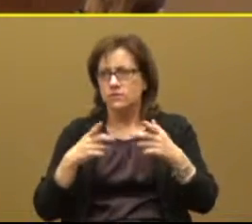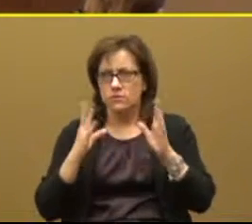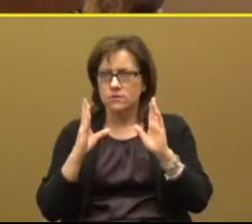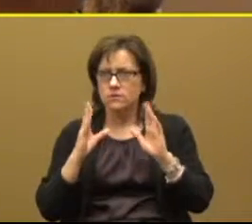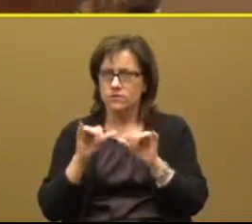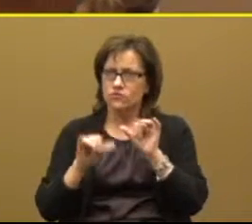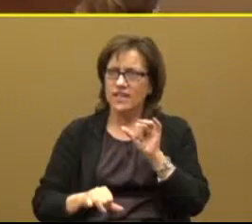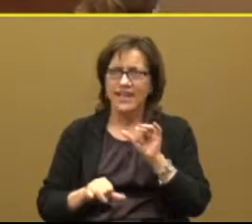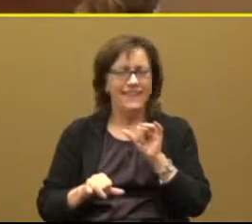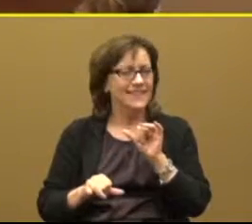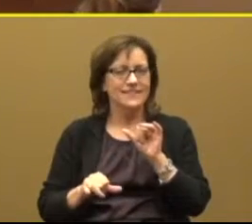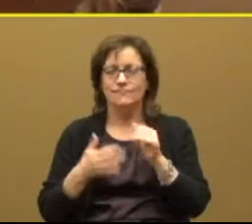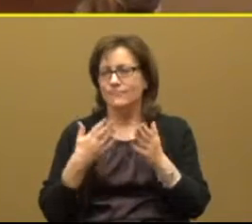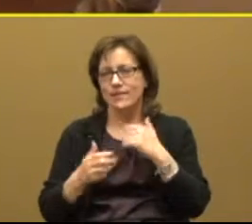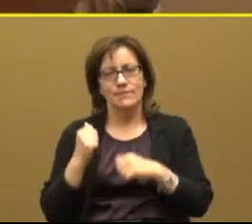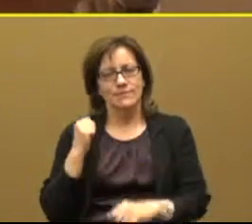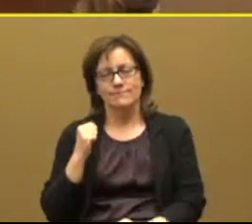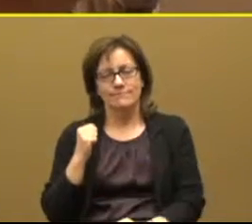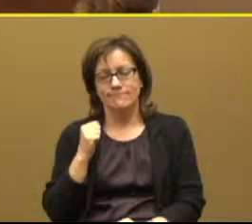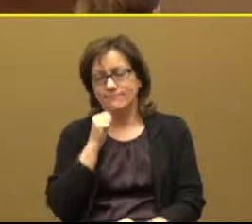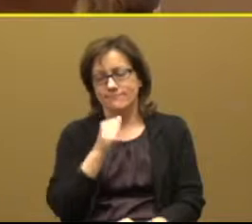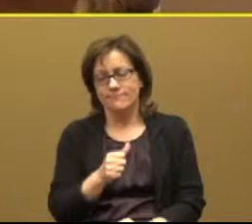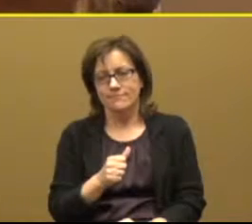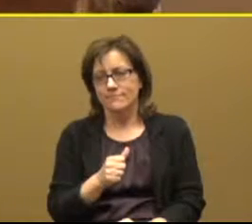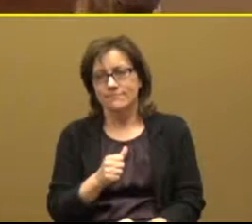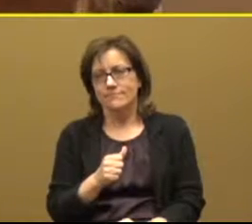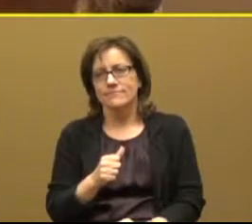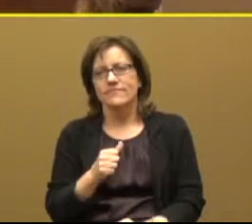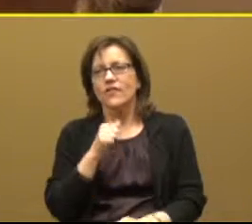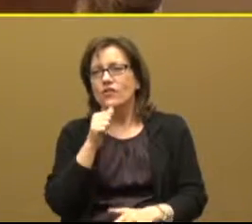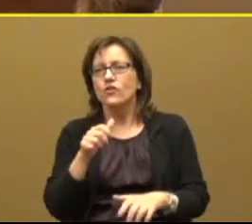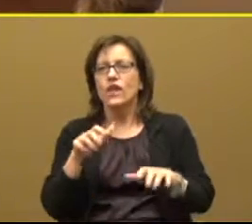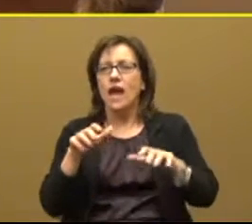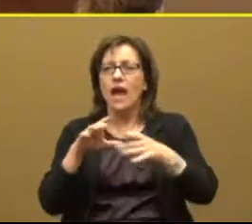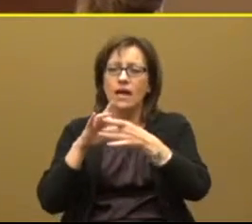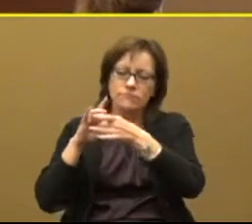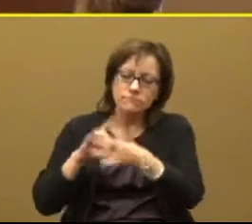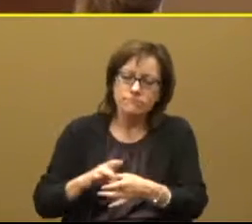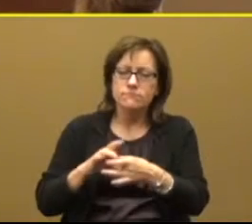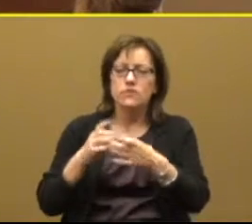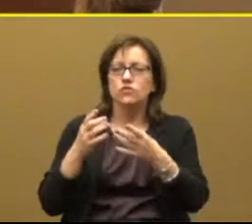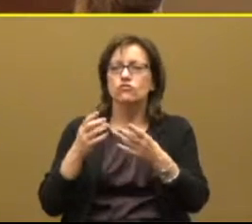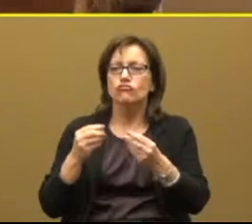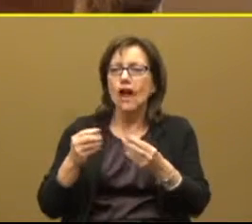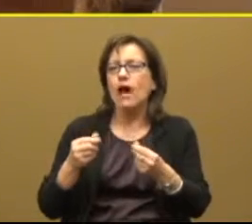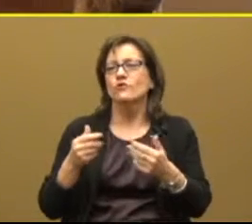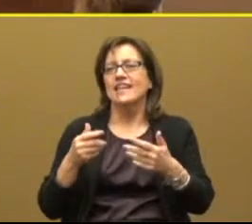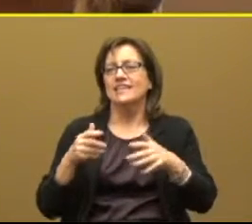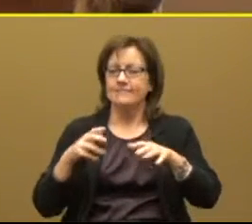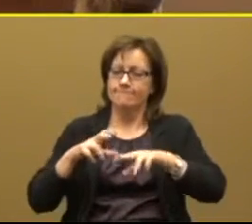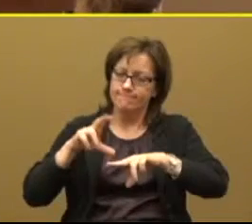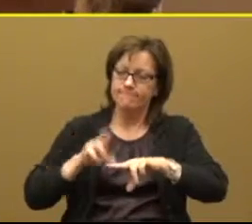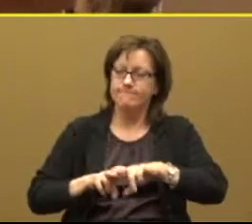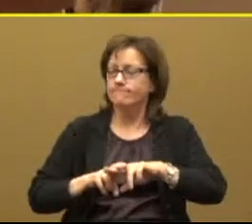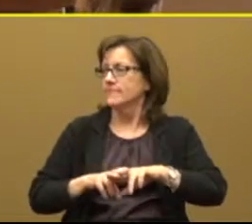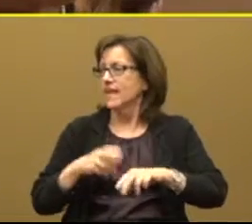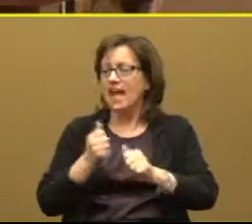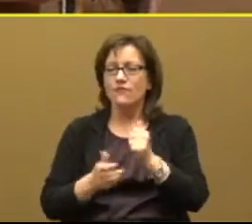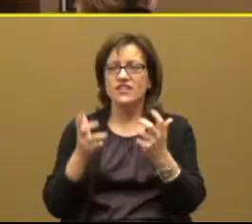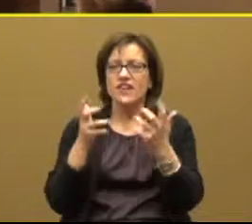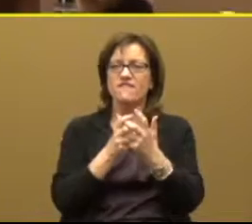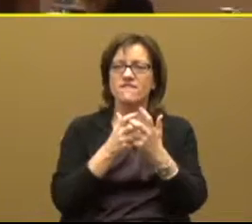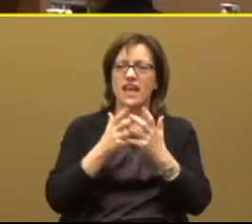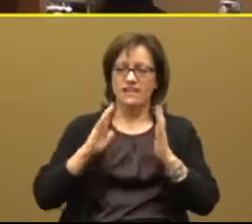in that chair are slim to none because the child is not grounded. So make sure that we've got everything that's fitting the